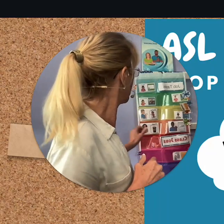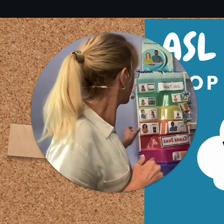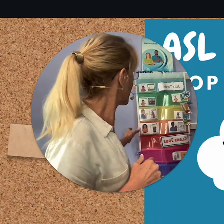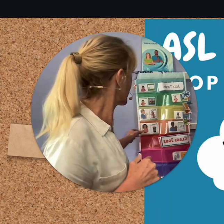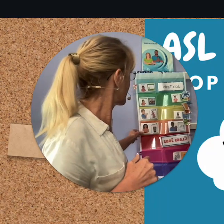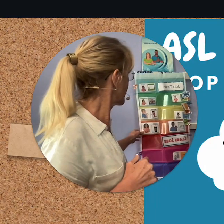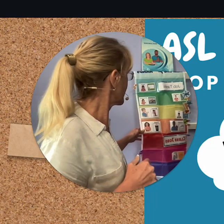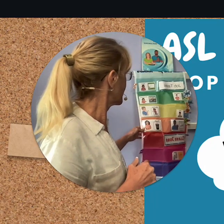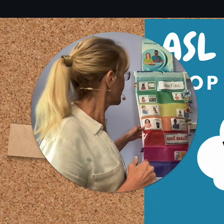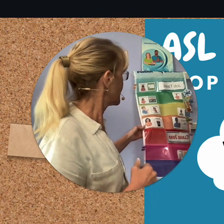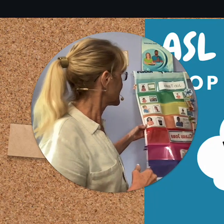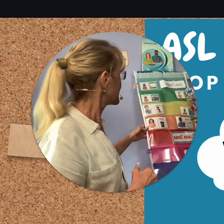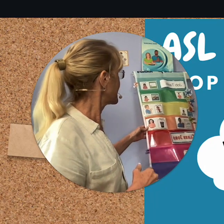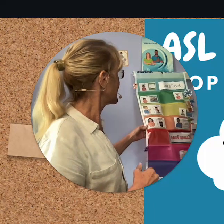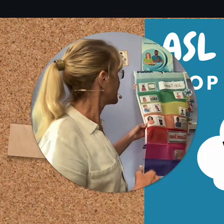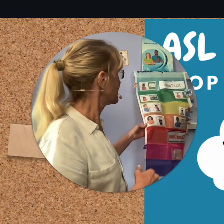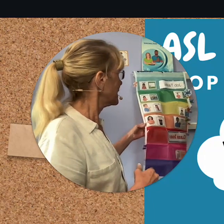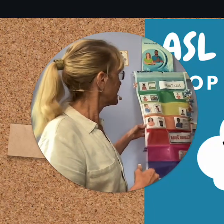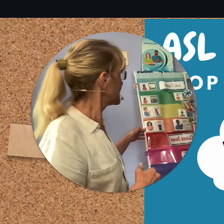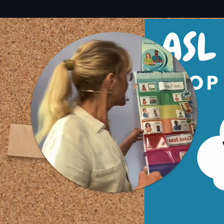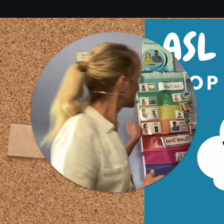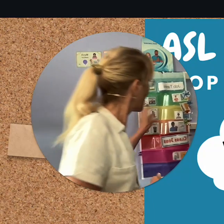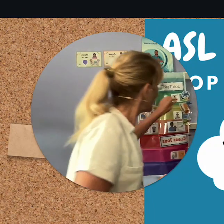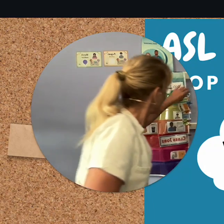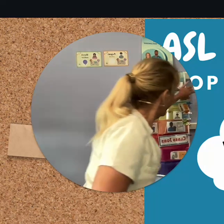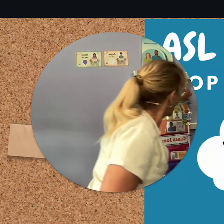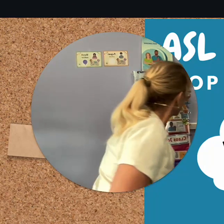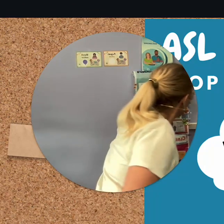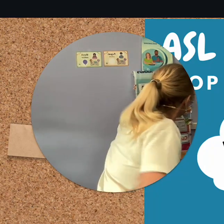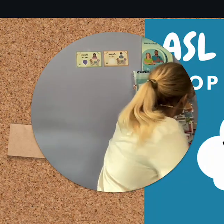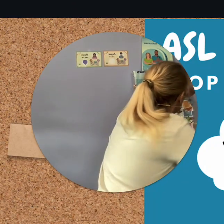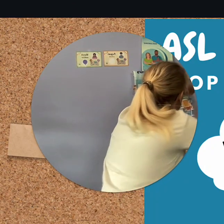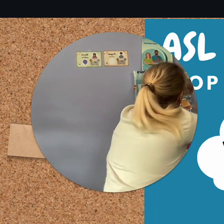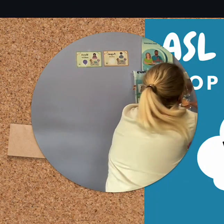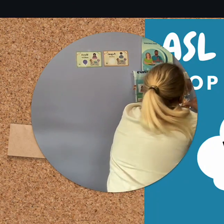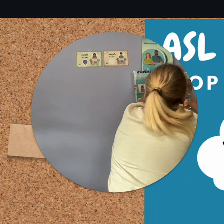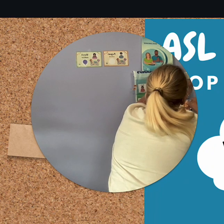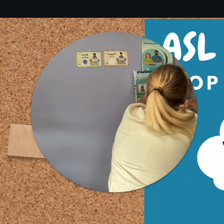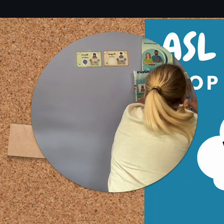I don't know if you can see them. This is how we do ours.